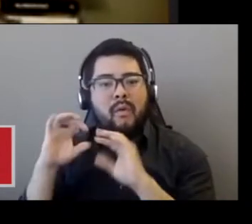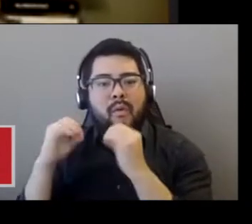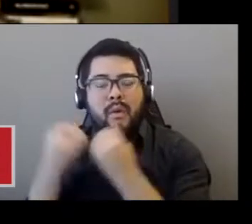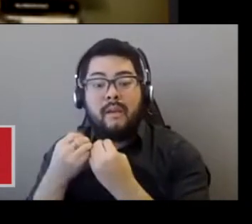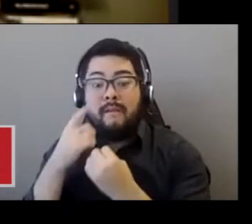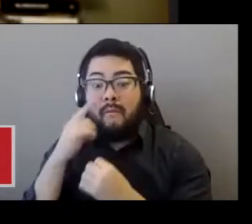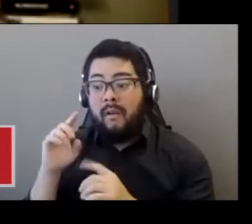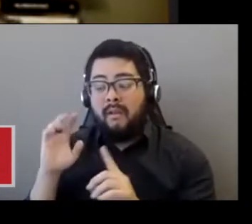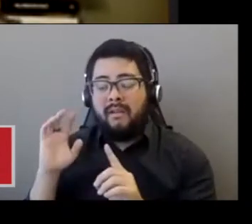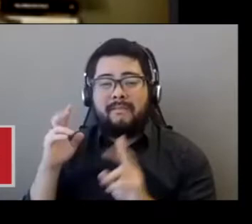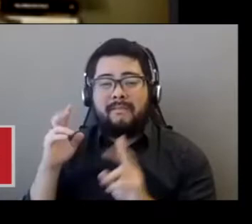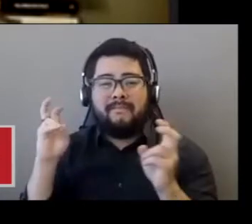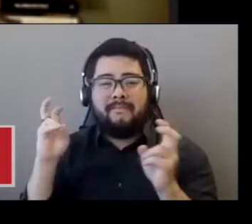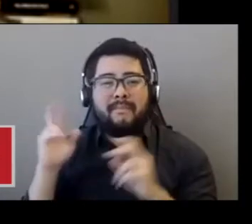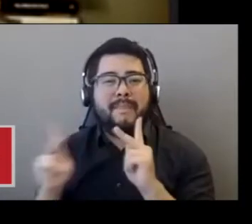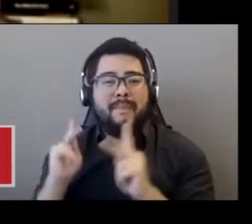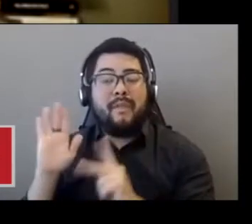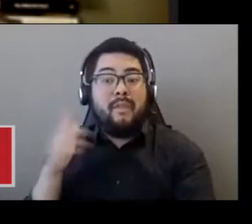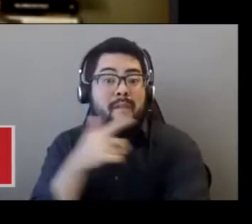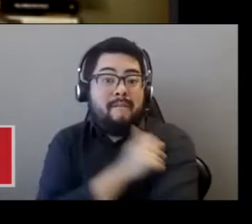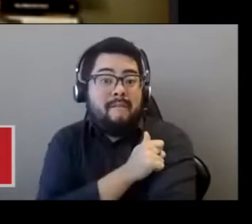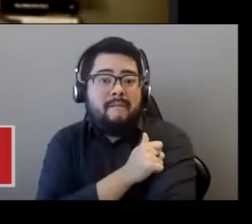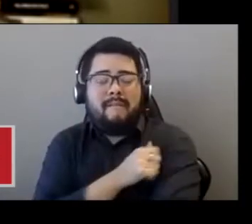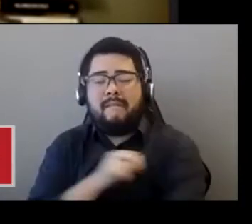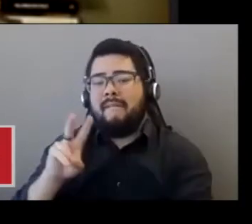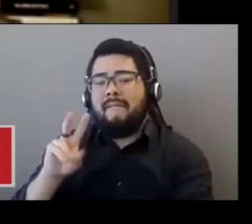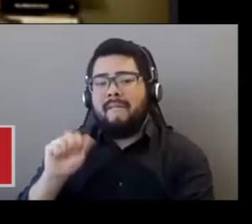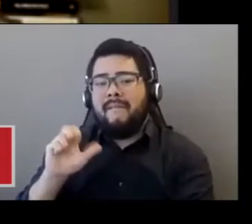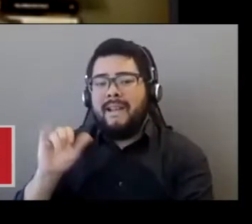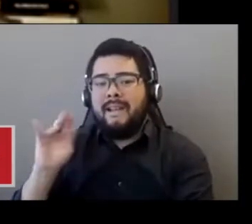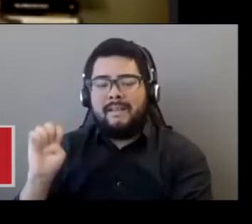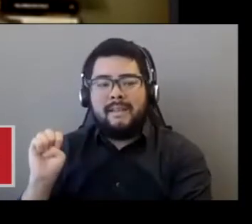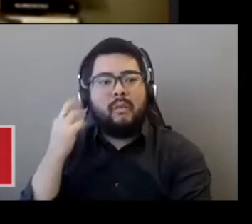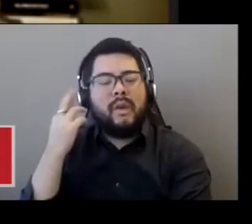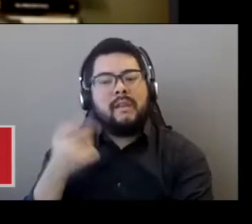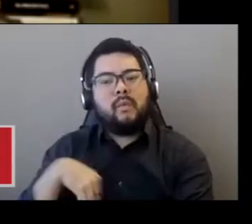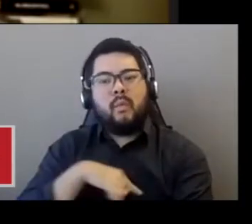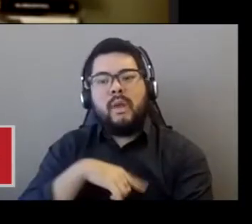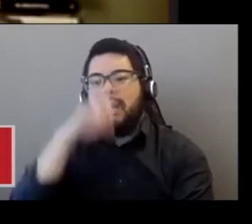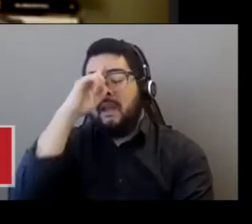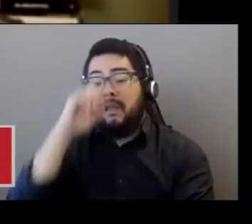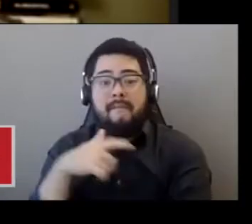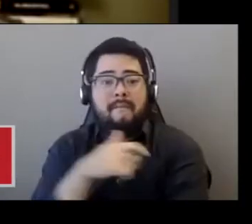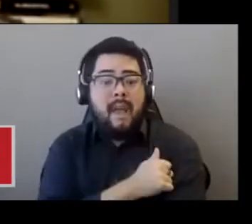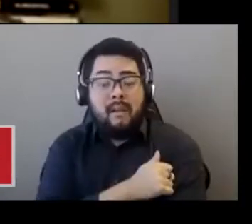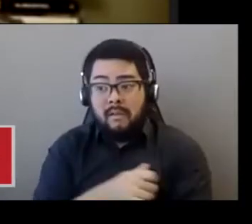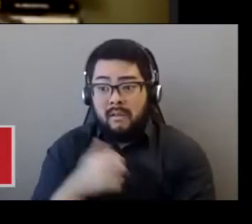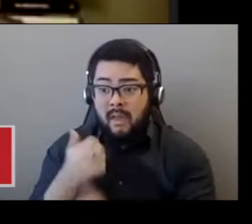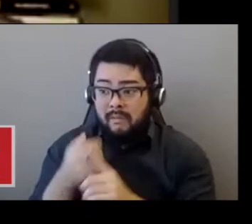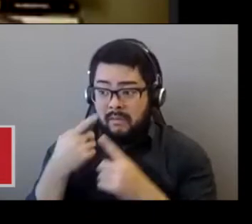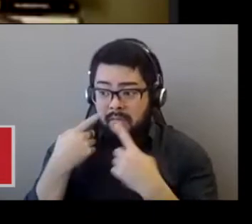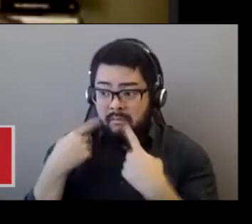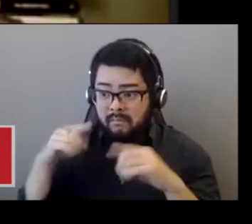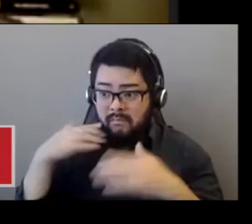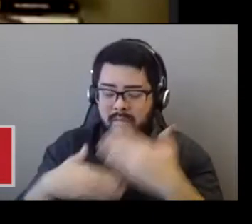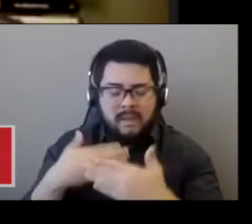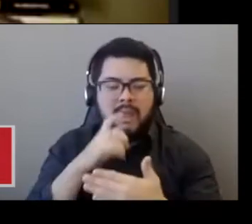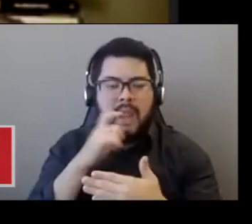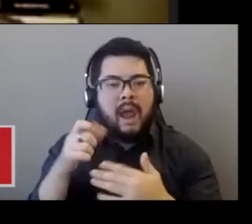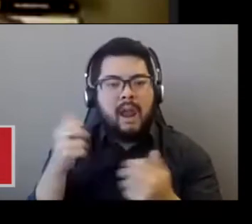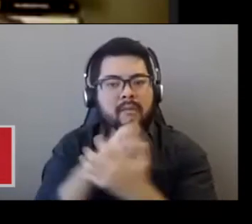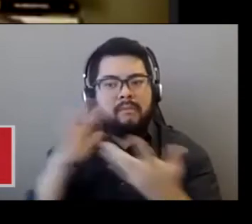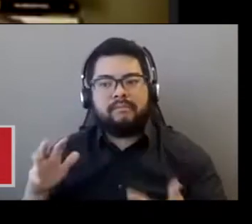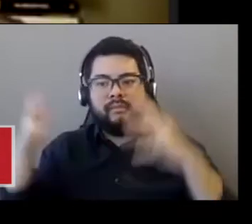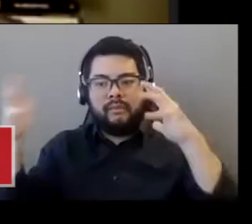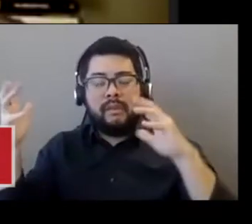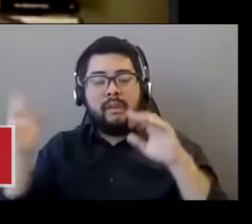vaccine, because we think the whole vaccine thing has been hijacked. And it's not we, meaning the 36 people who work in Tricontinental. It's the